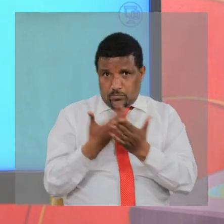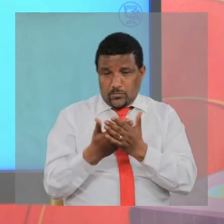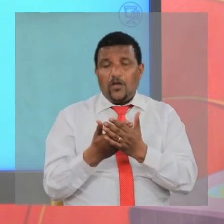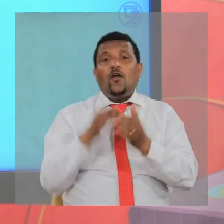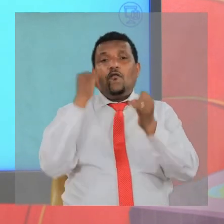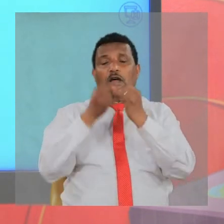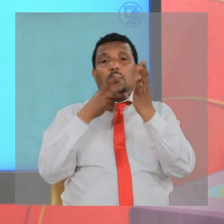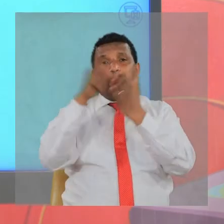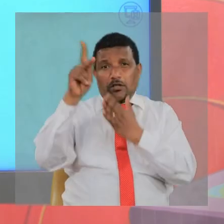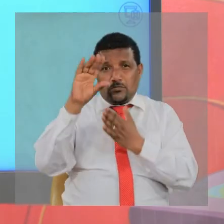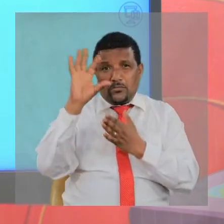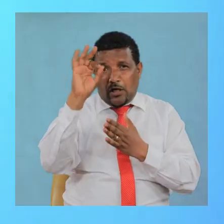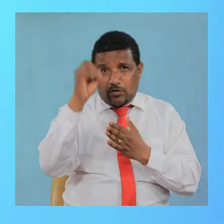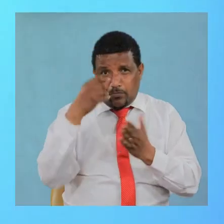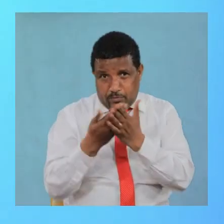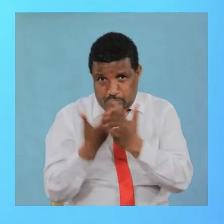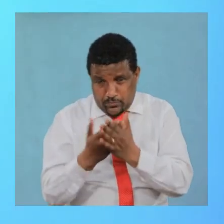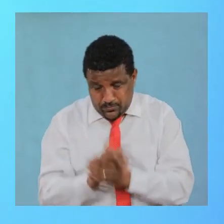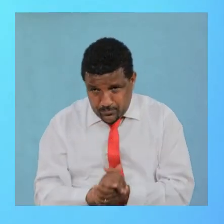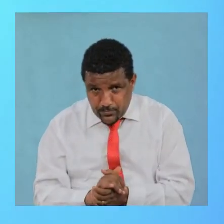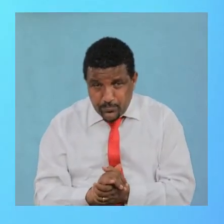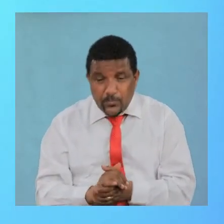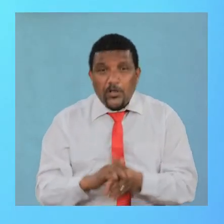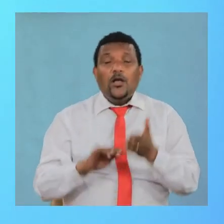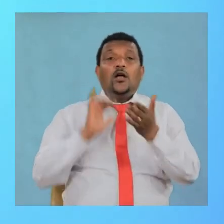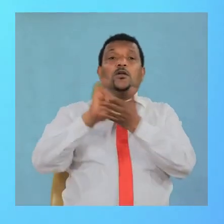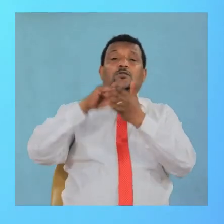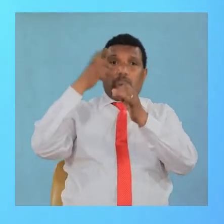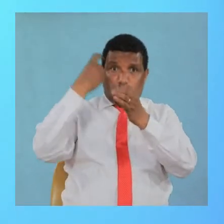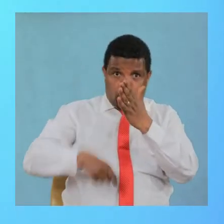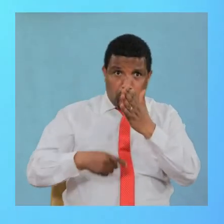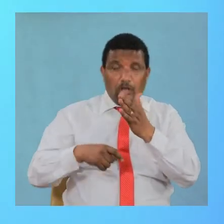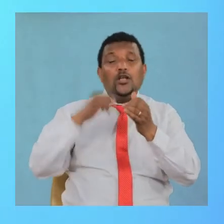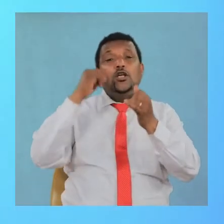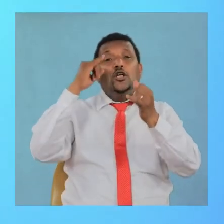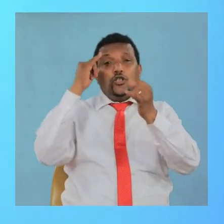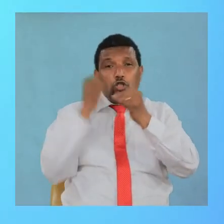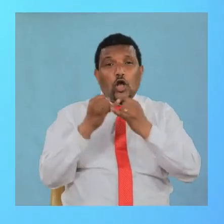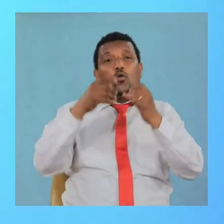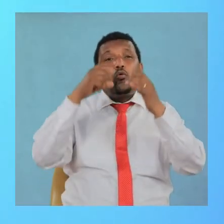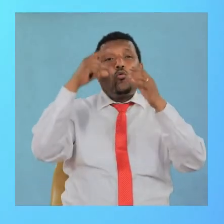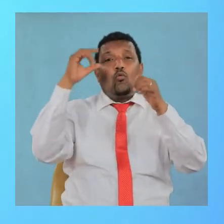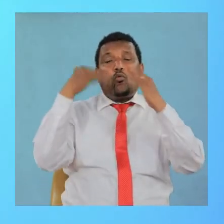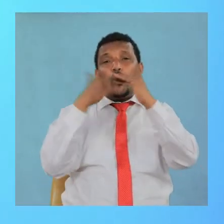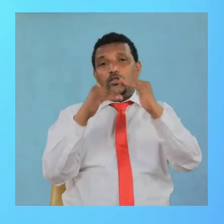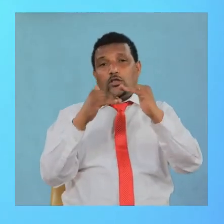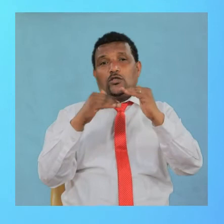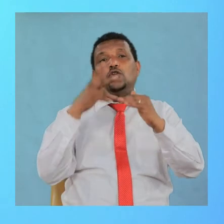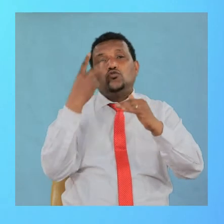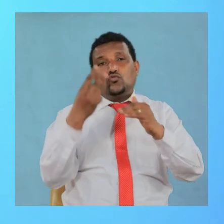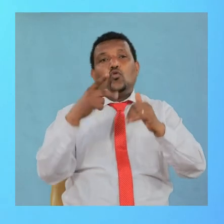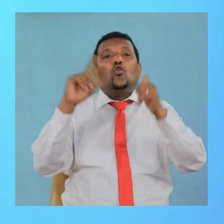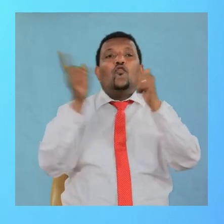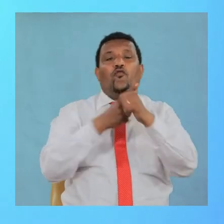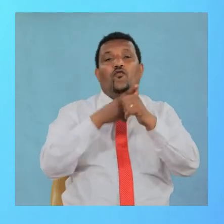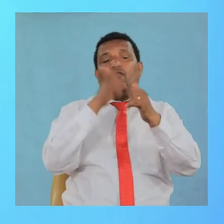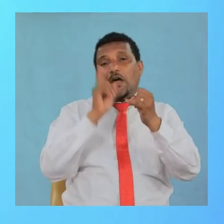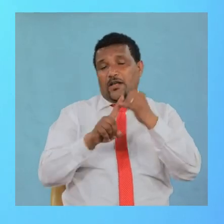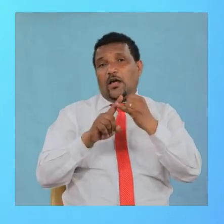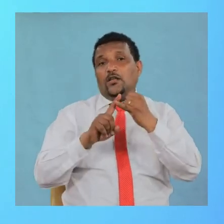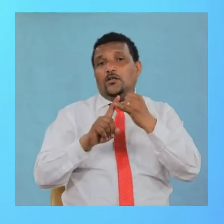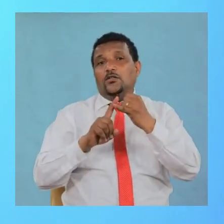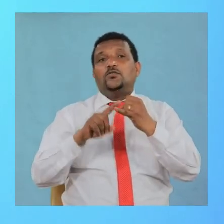is per 90. As a result, the initial quantity is 2 kg and the final quantity is 3 kg, and when we substitute